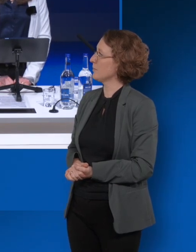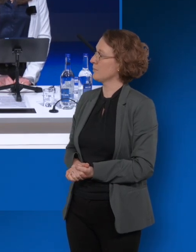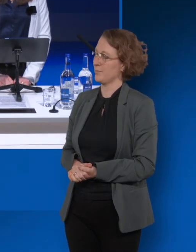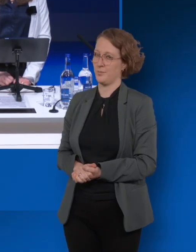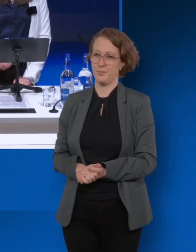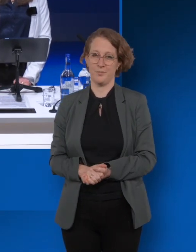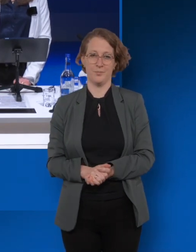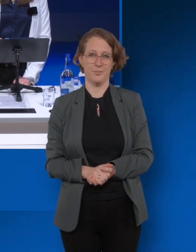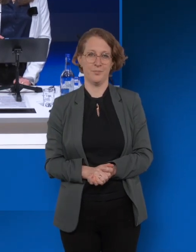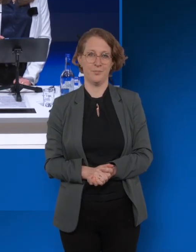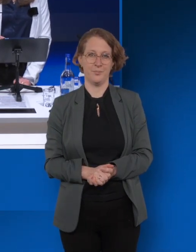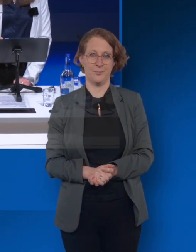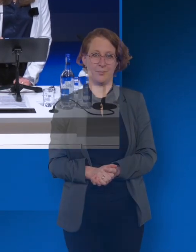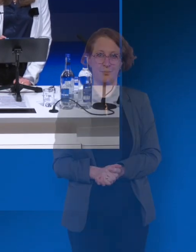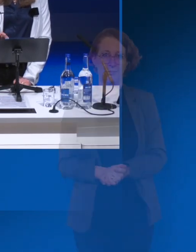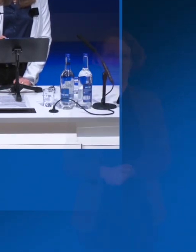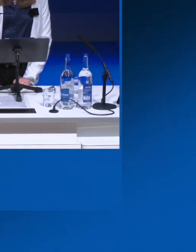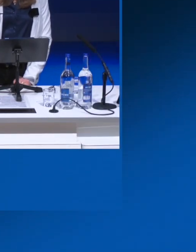immaterial realms.